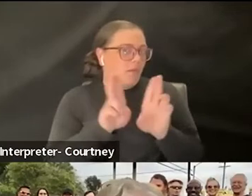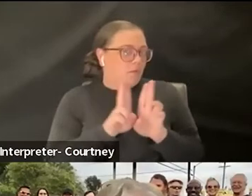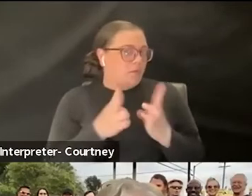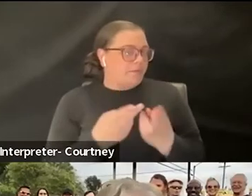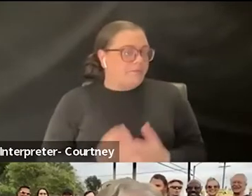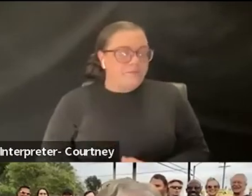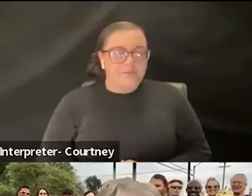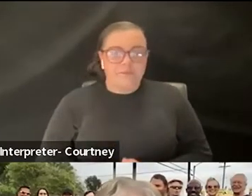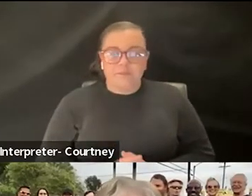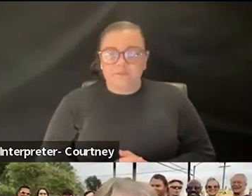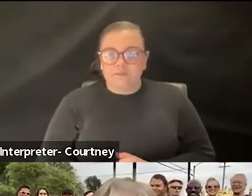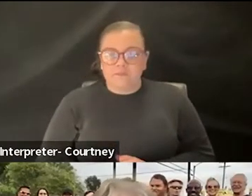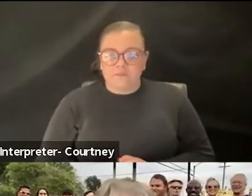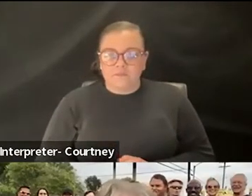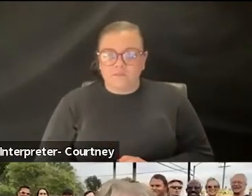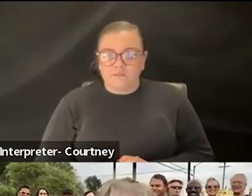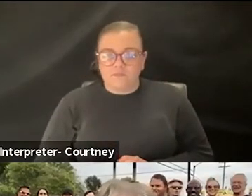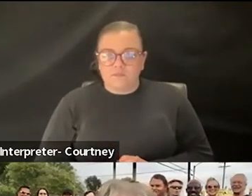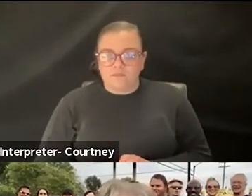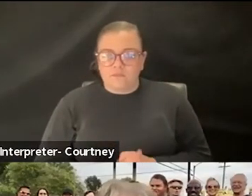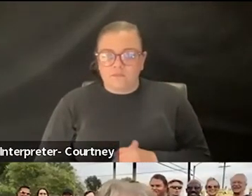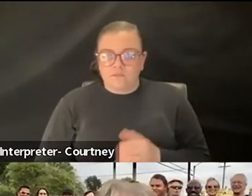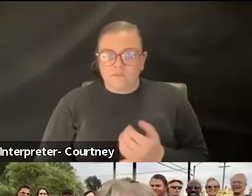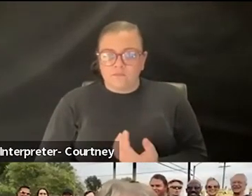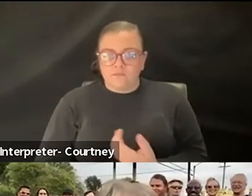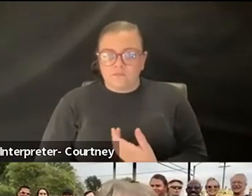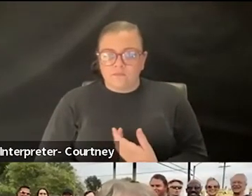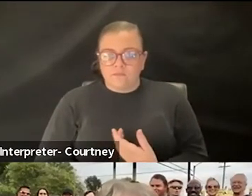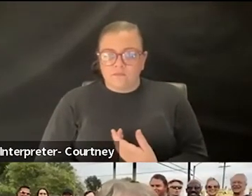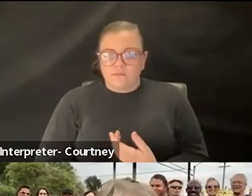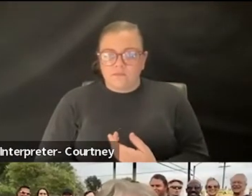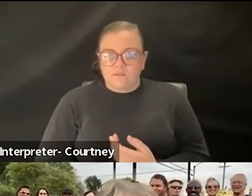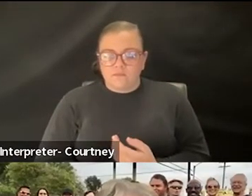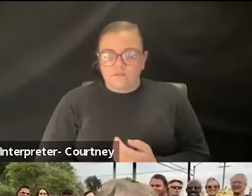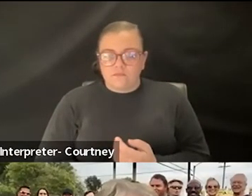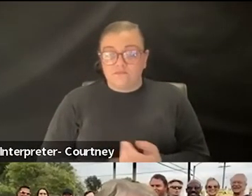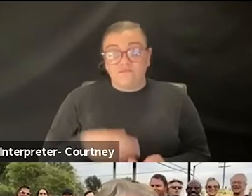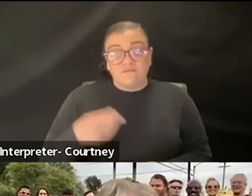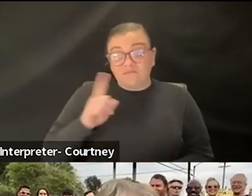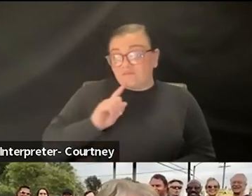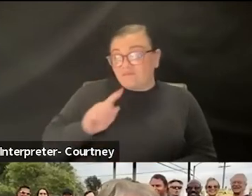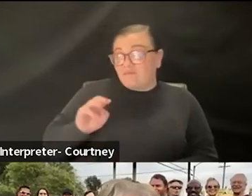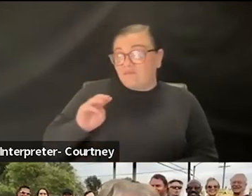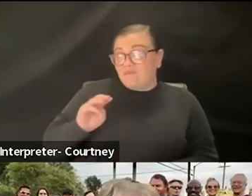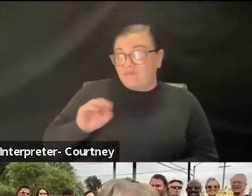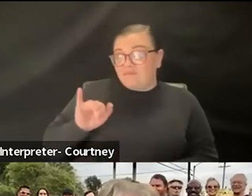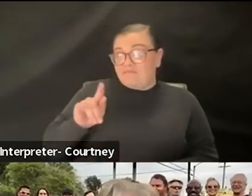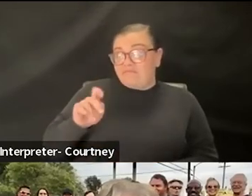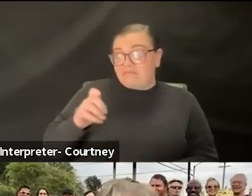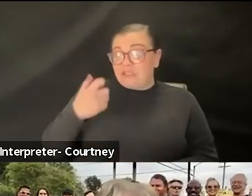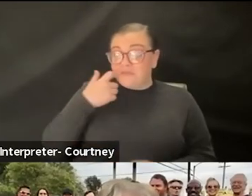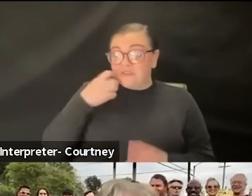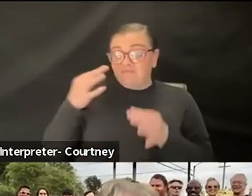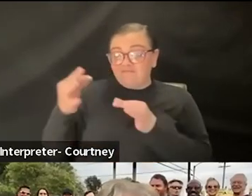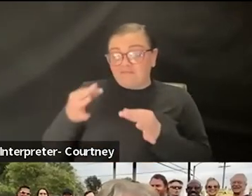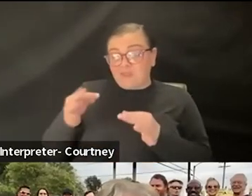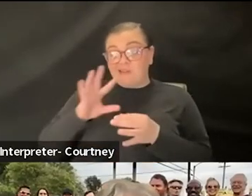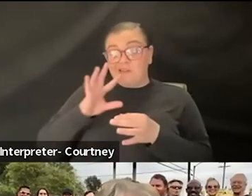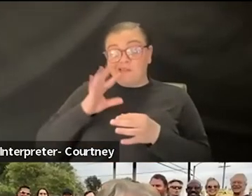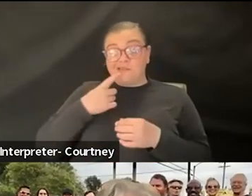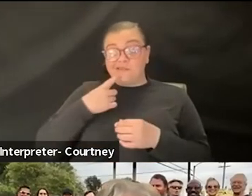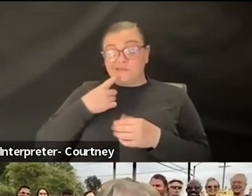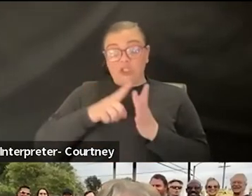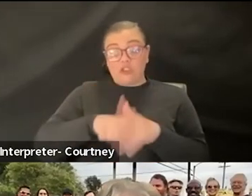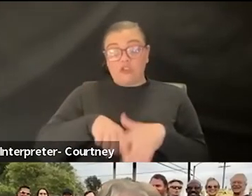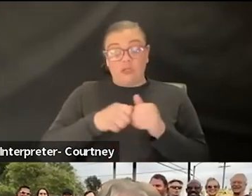Yeah, as you know, as Mike was saying about it, starts with two people, and it's good for those two people to go to other folks who